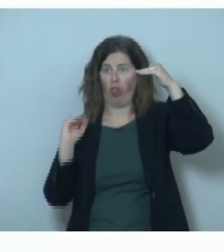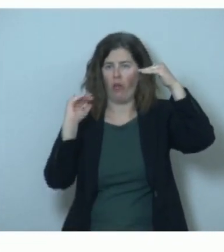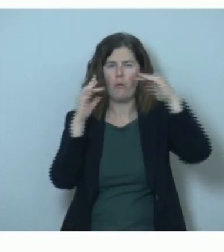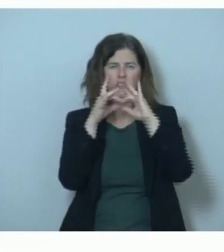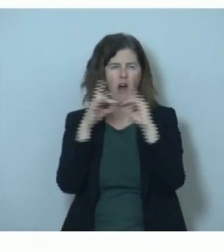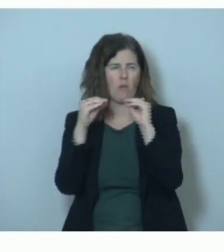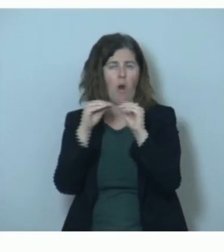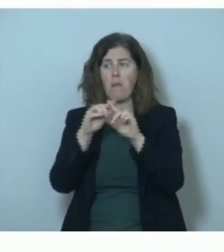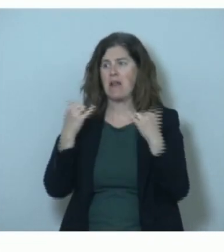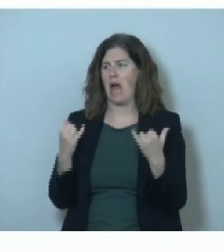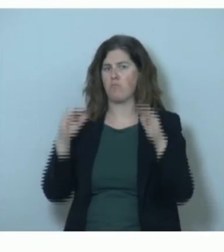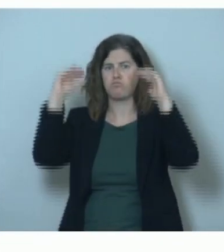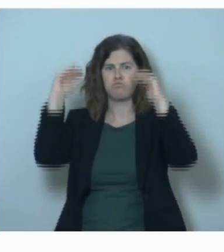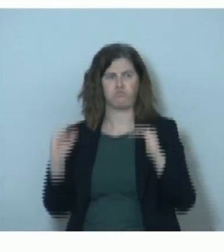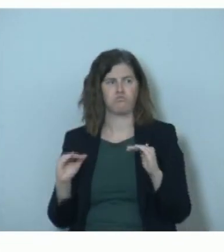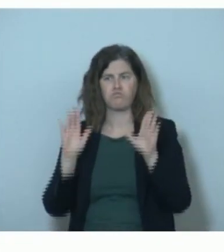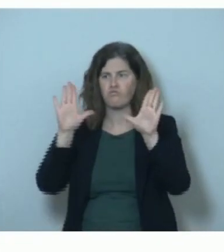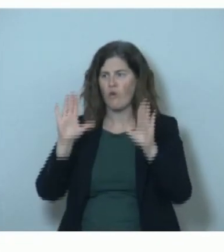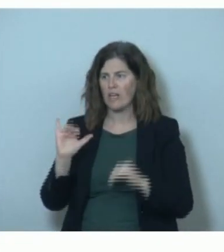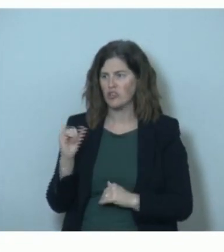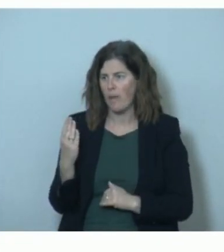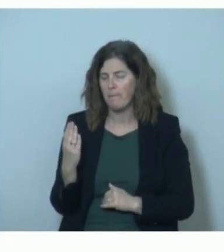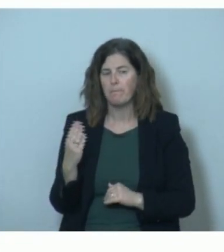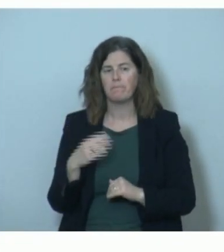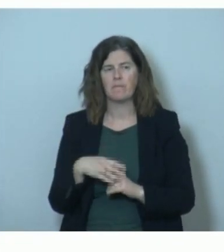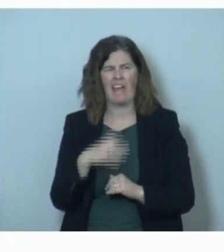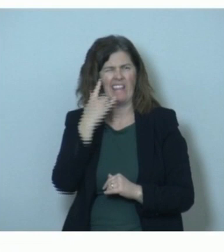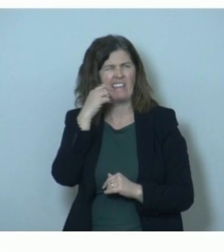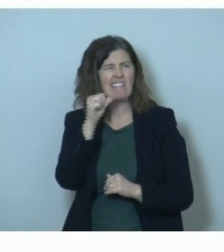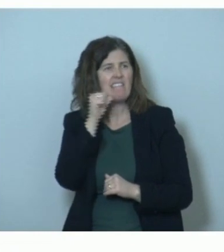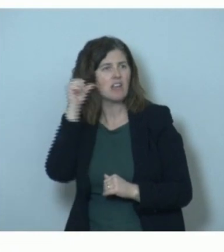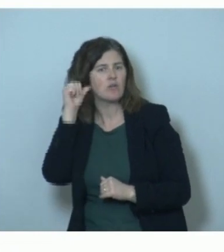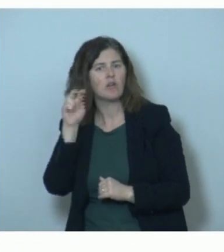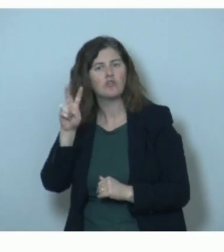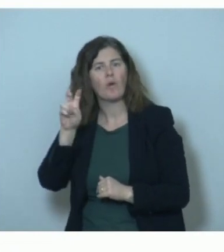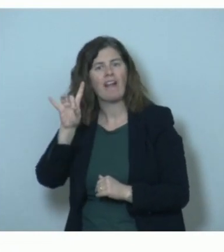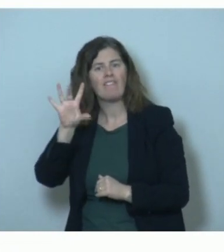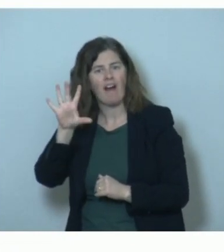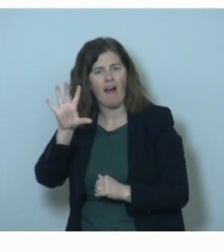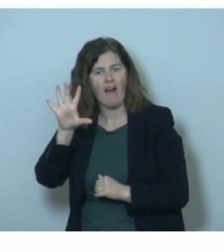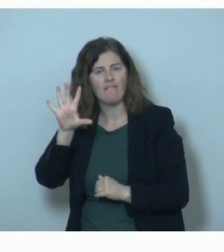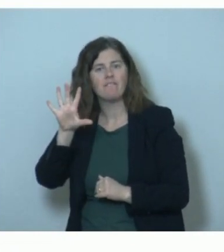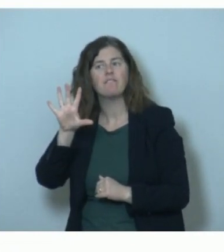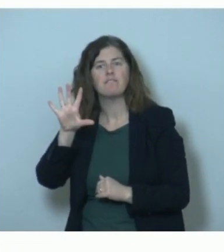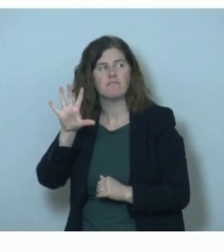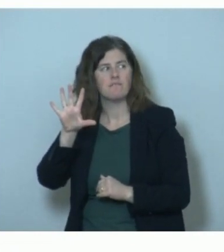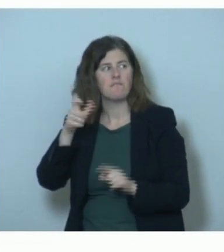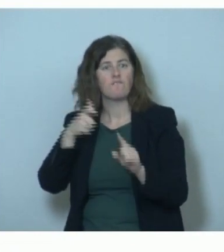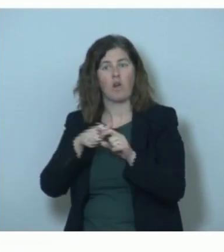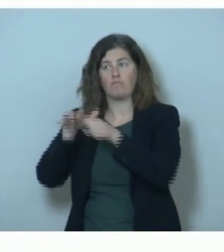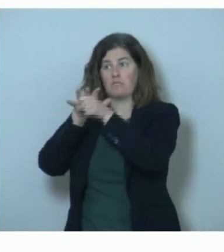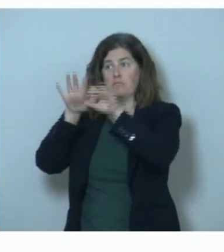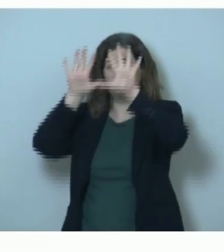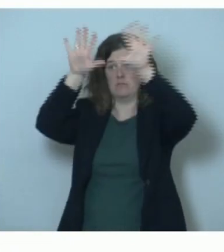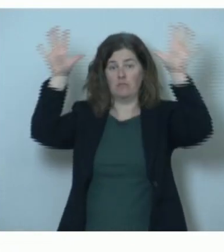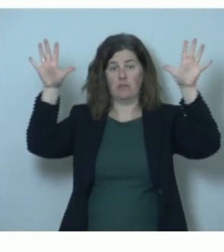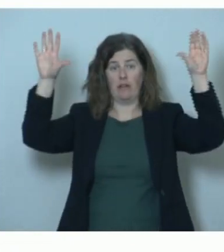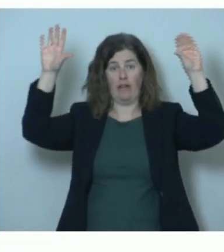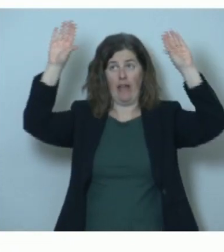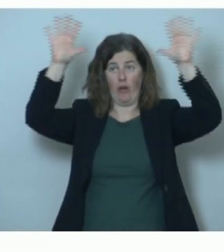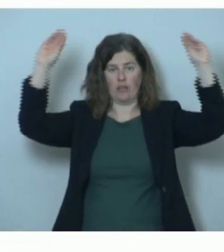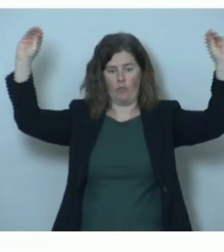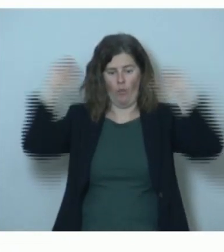we're doing a great job. I think as of today, maybe 285 transfers from regional areas of the state